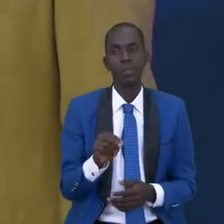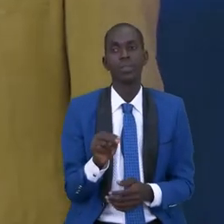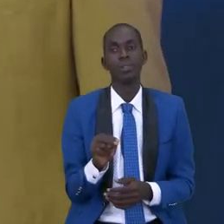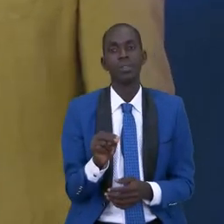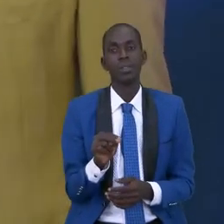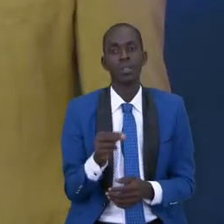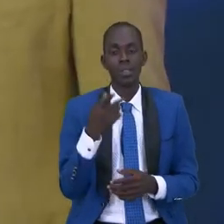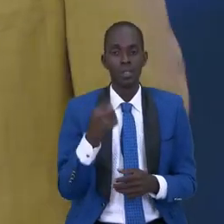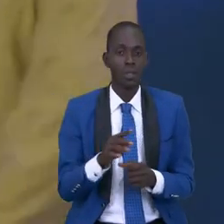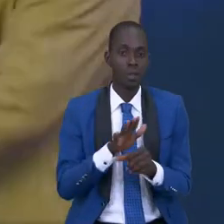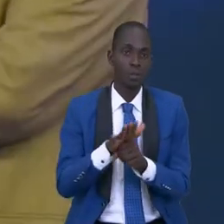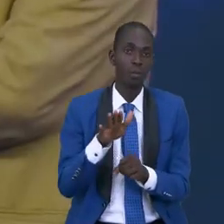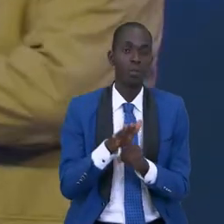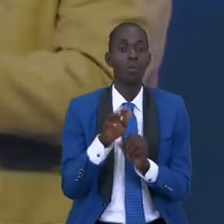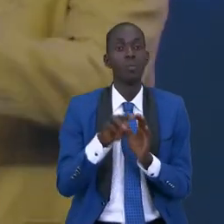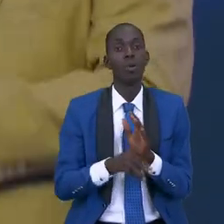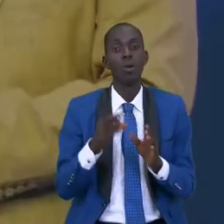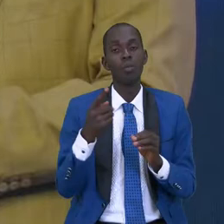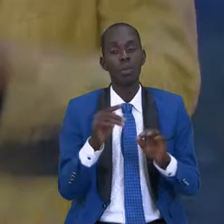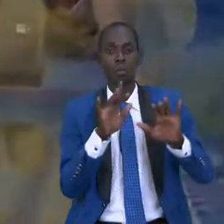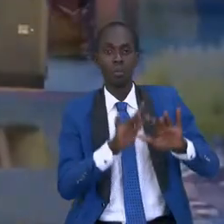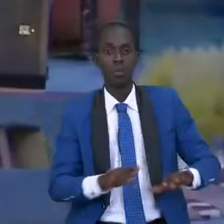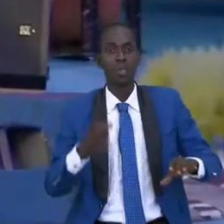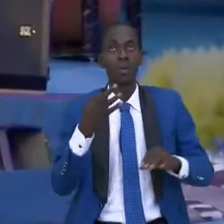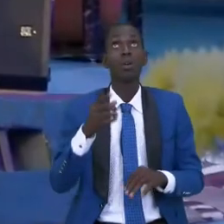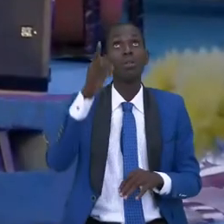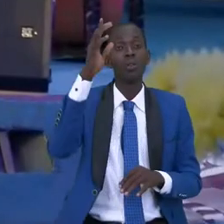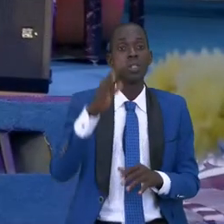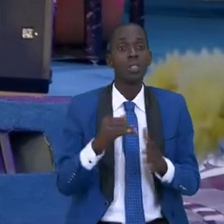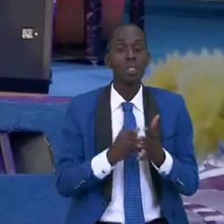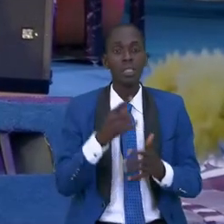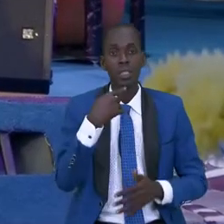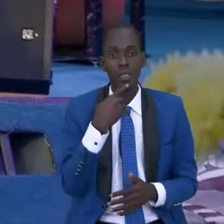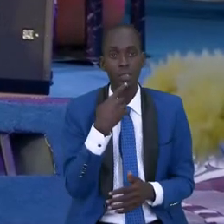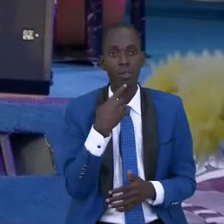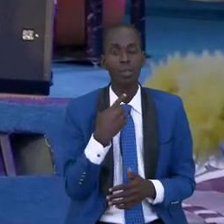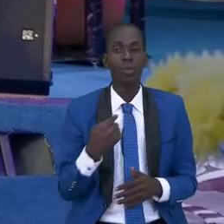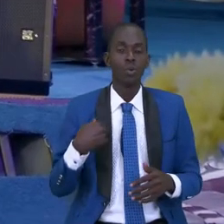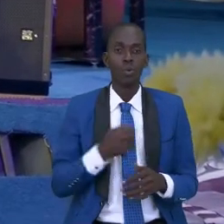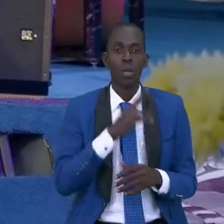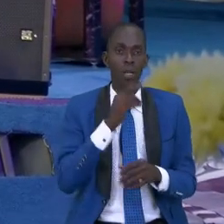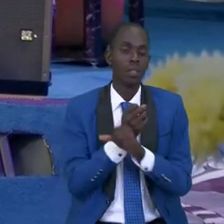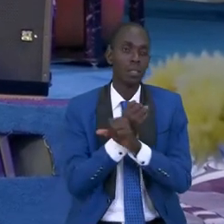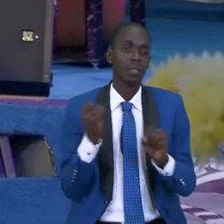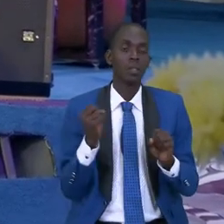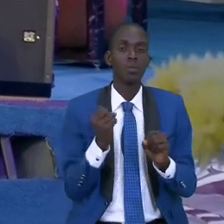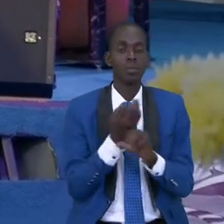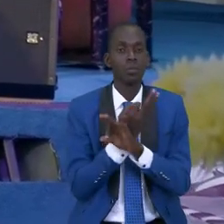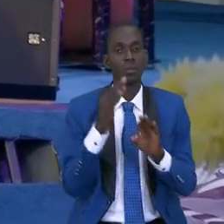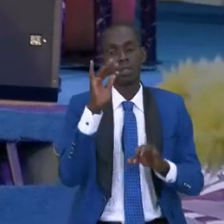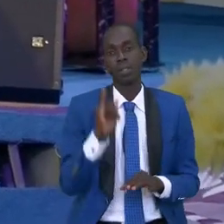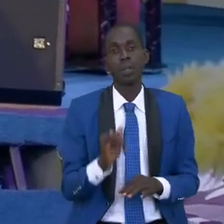the fulfillment of the mercy of God. It says, we're justified freely by